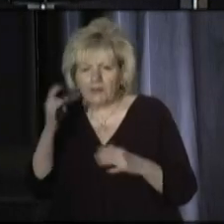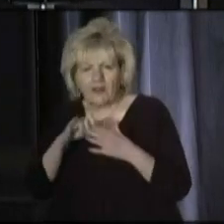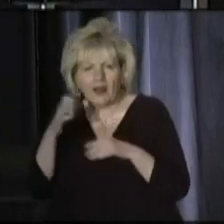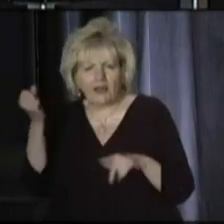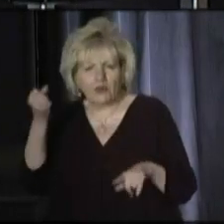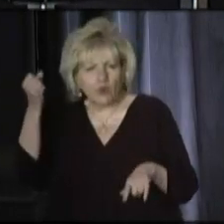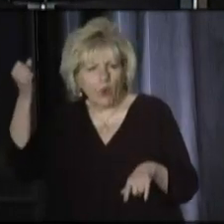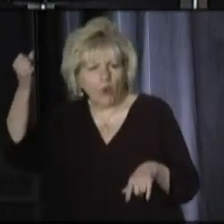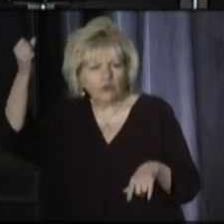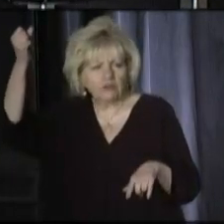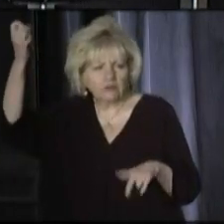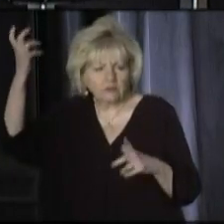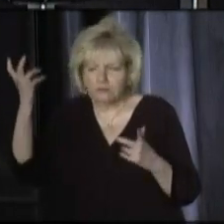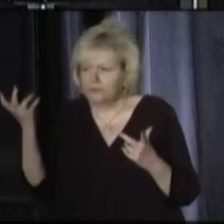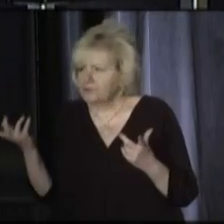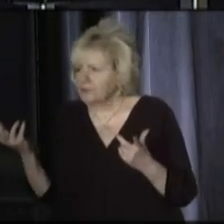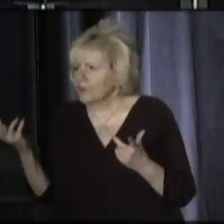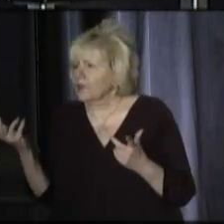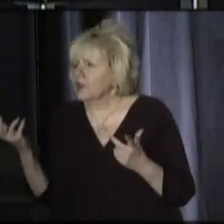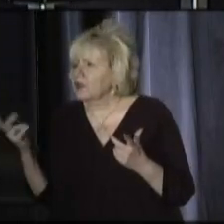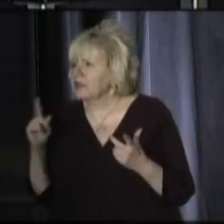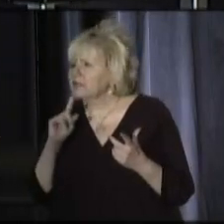grad students even. Oh my God.